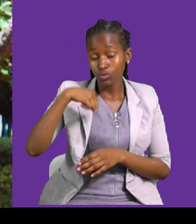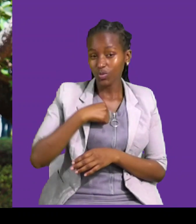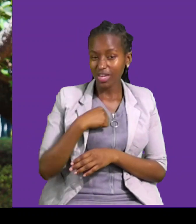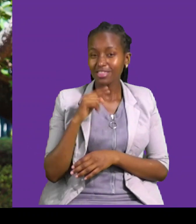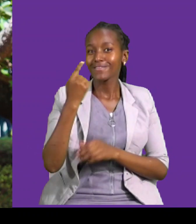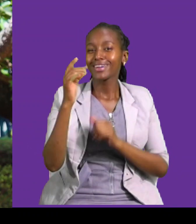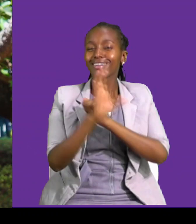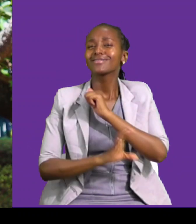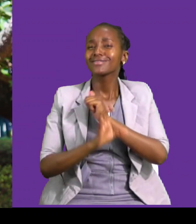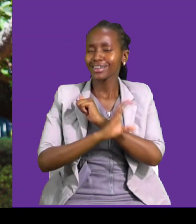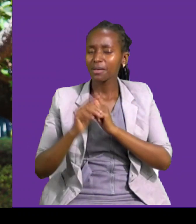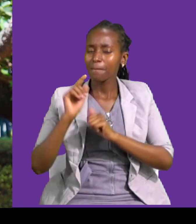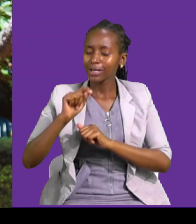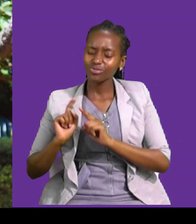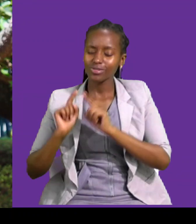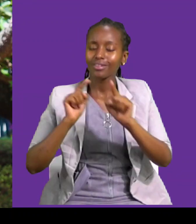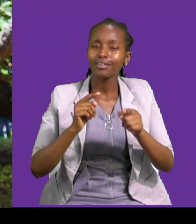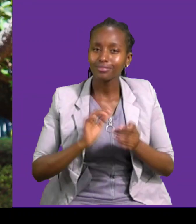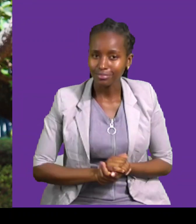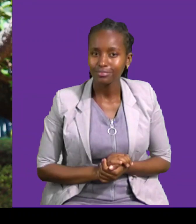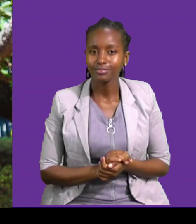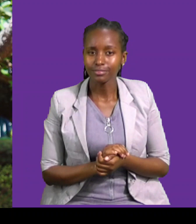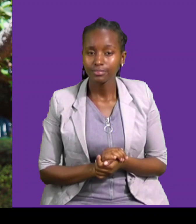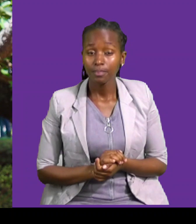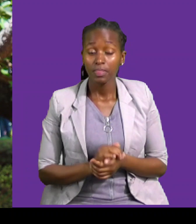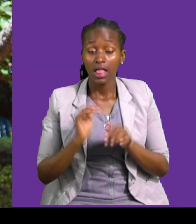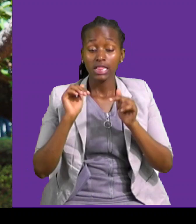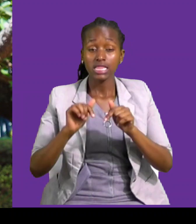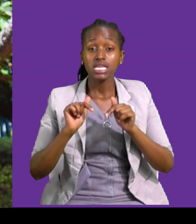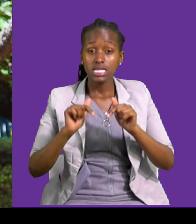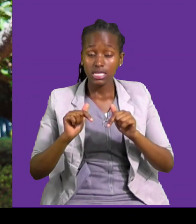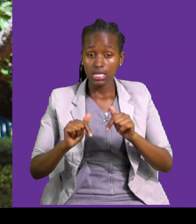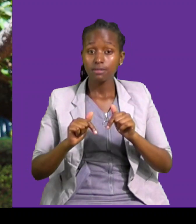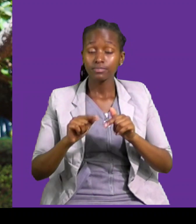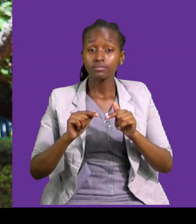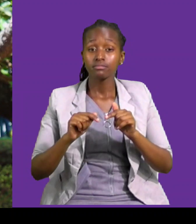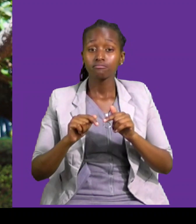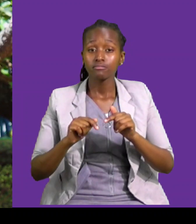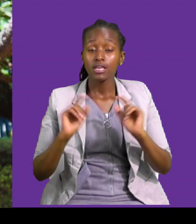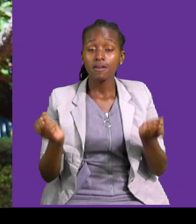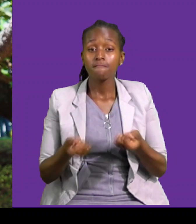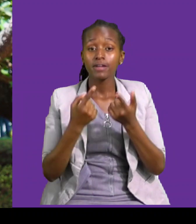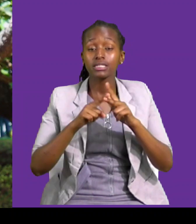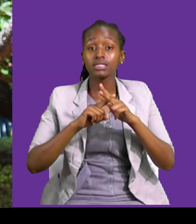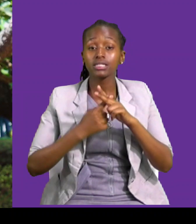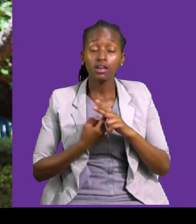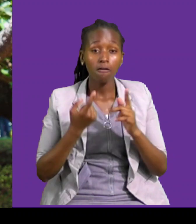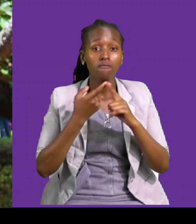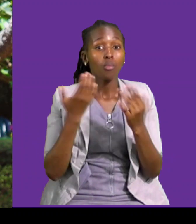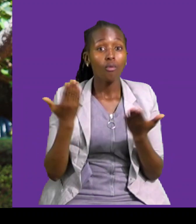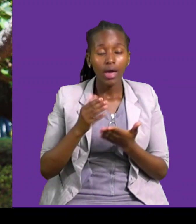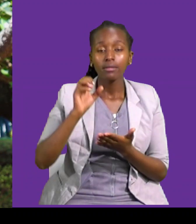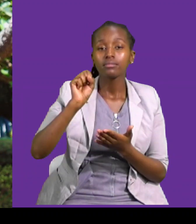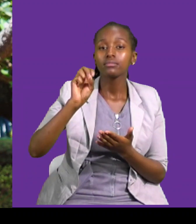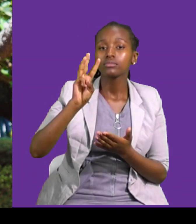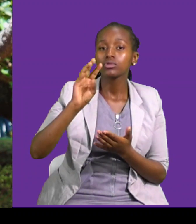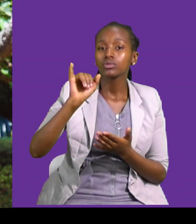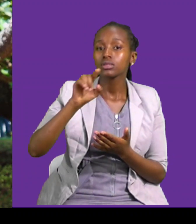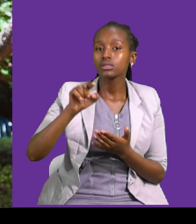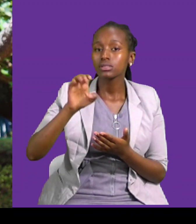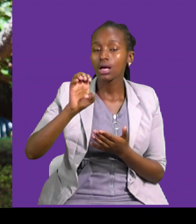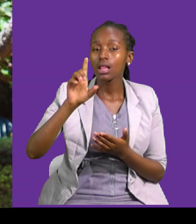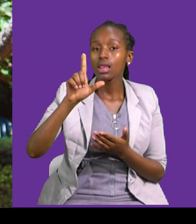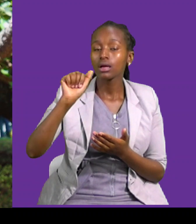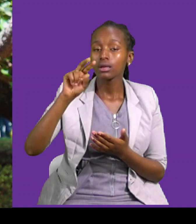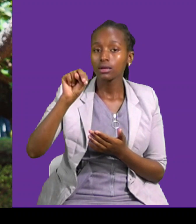guess. So the movement started from people from Switzerland, and they were North Africans. And we want to do an African conference. So the